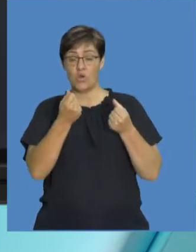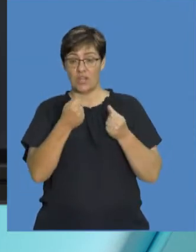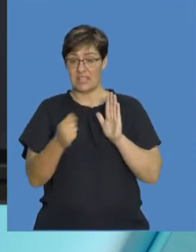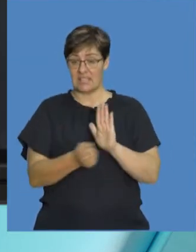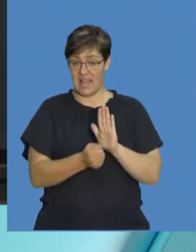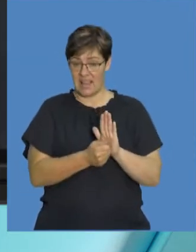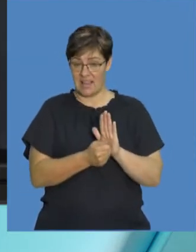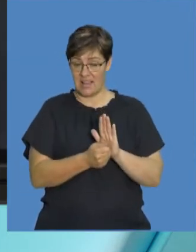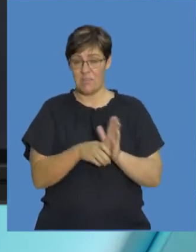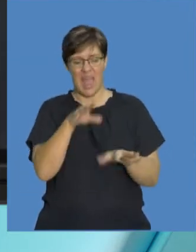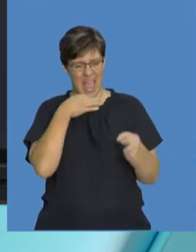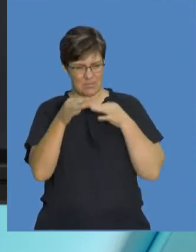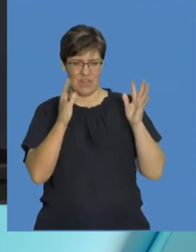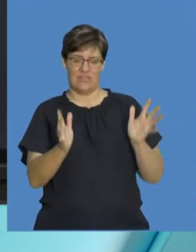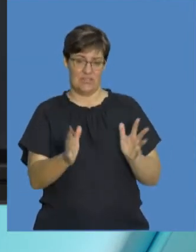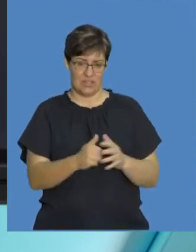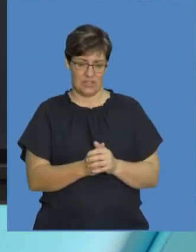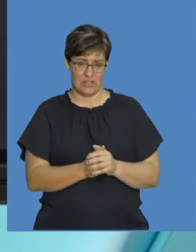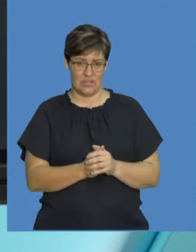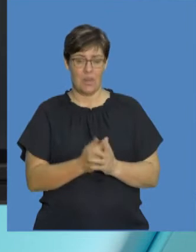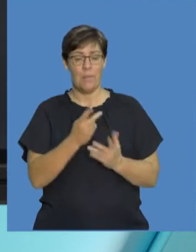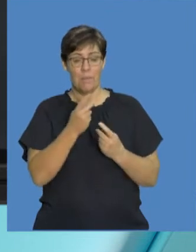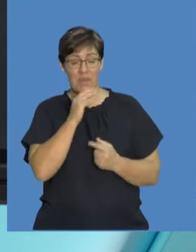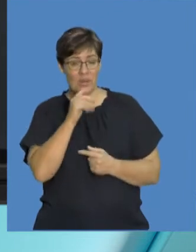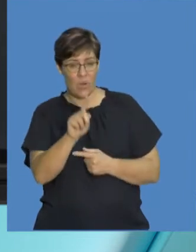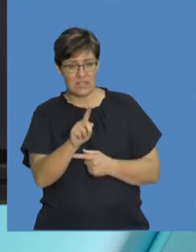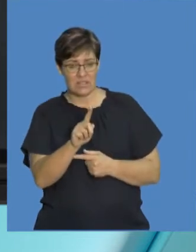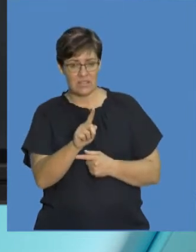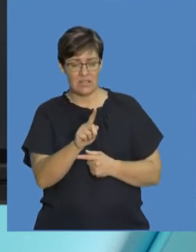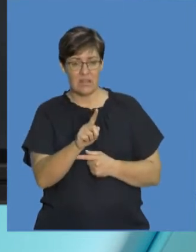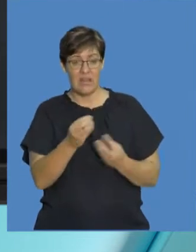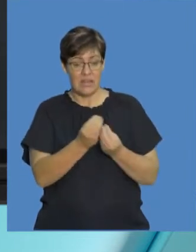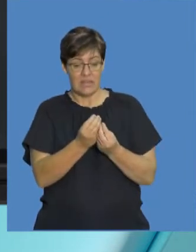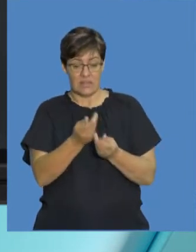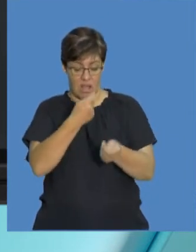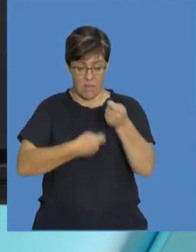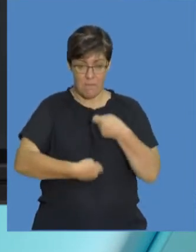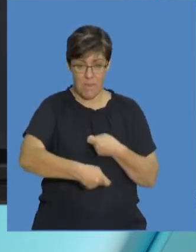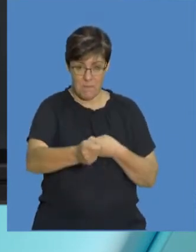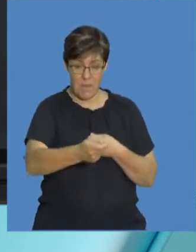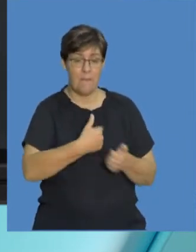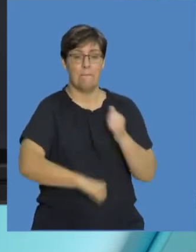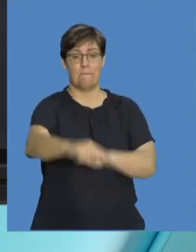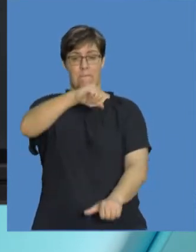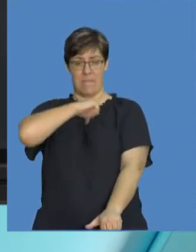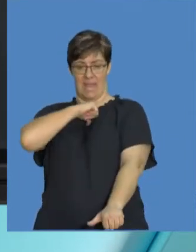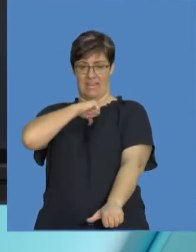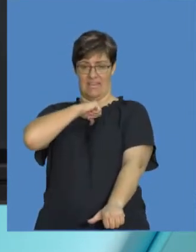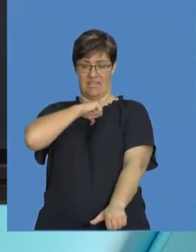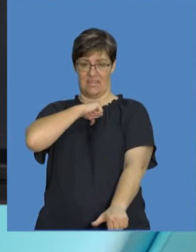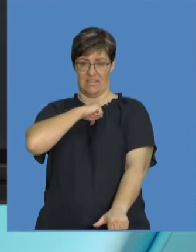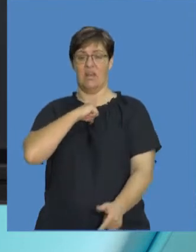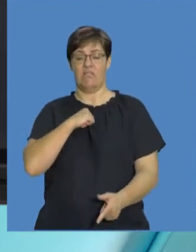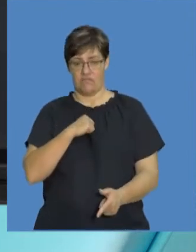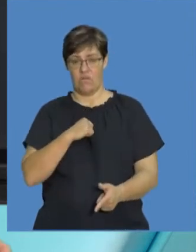cost of sales. I've explained that. That would be the return of goods that were sold previously. Those goods